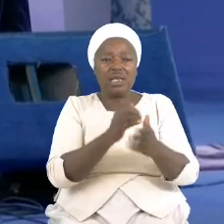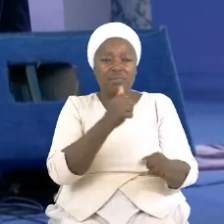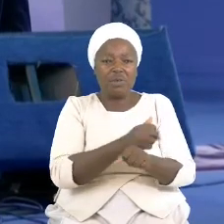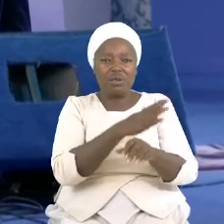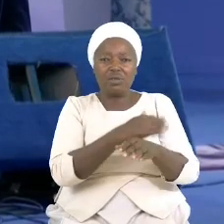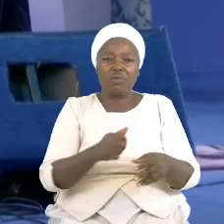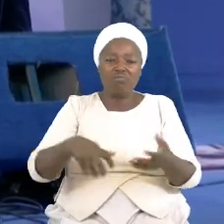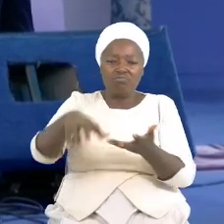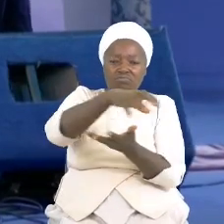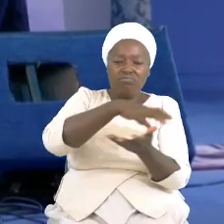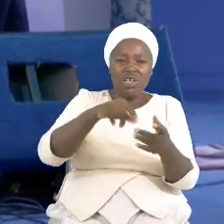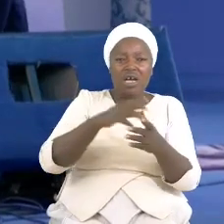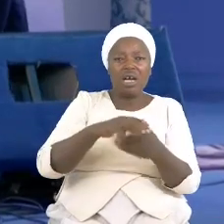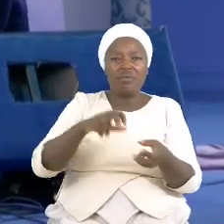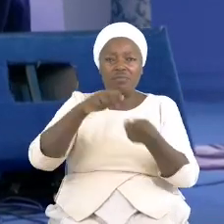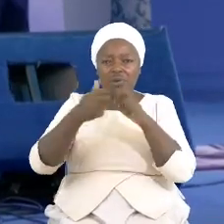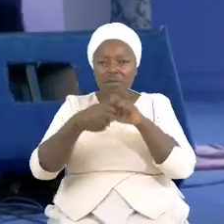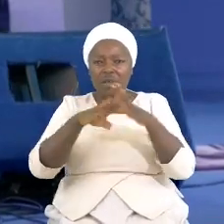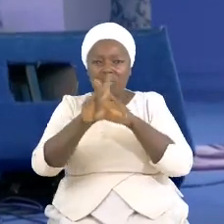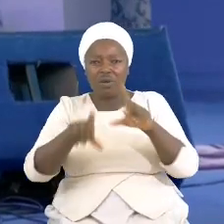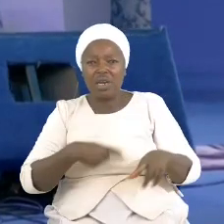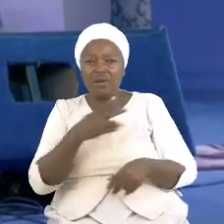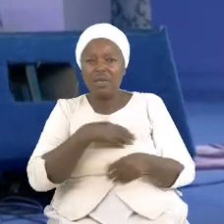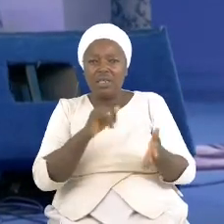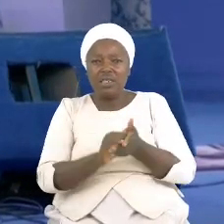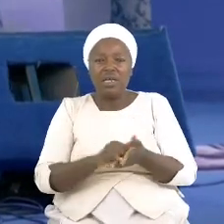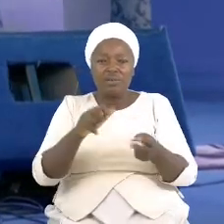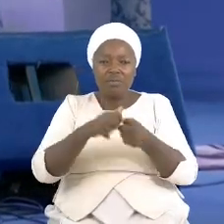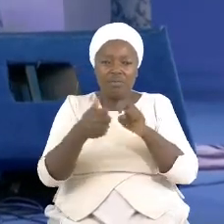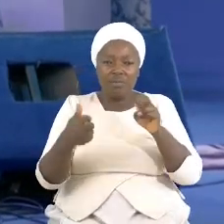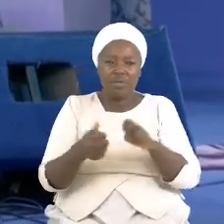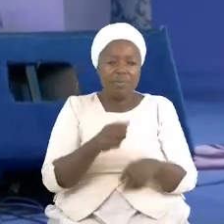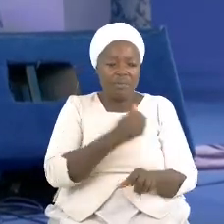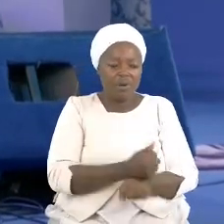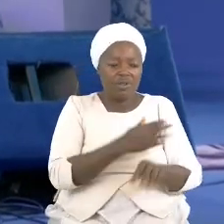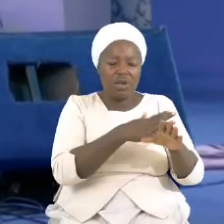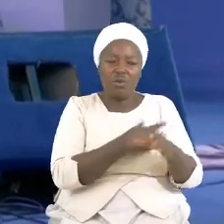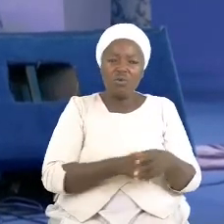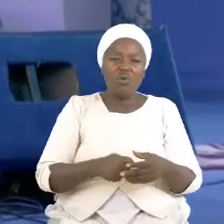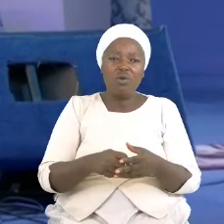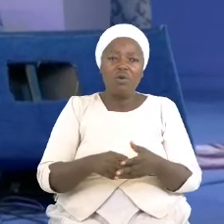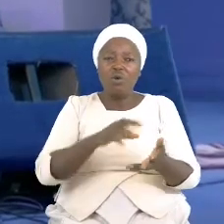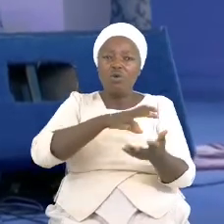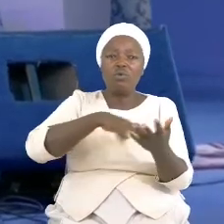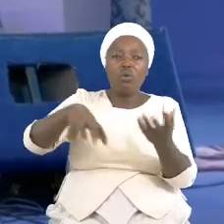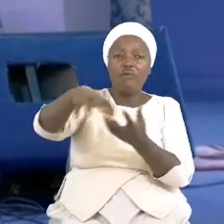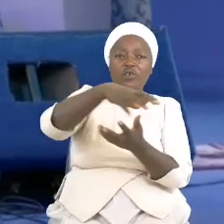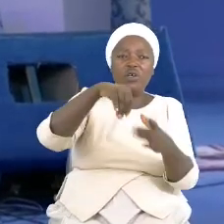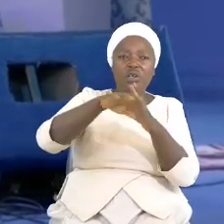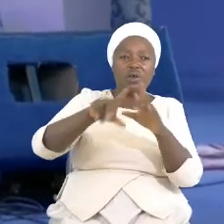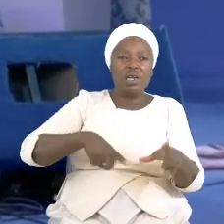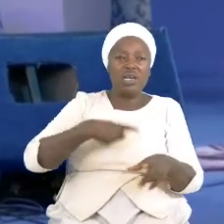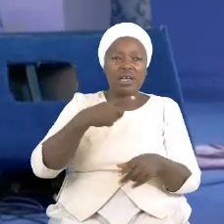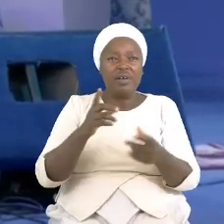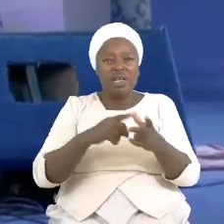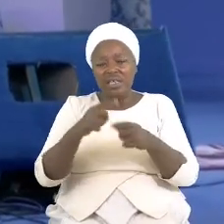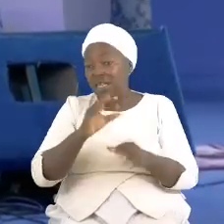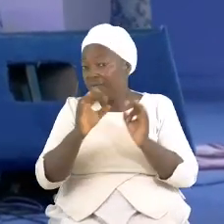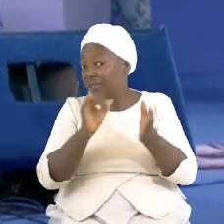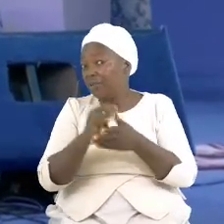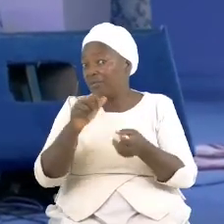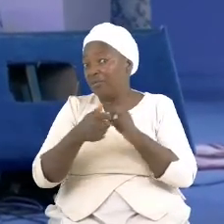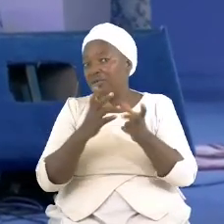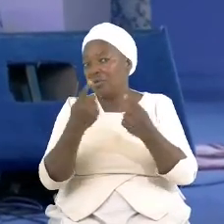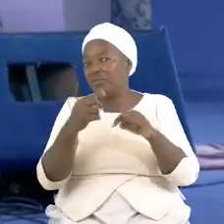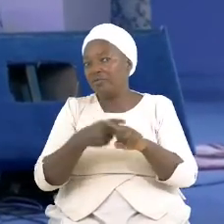your life, and that mountain of mischief in your life, if the mischief is coming from you and you could